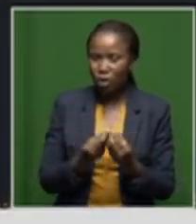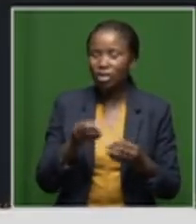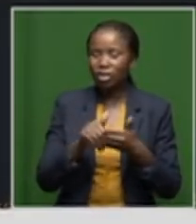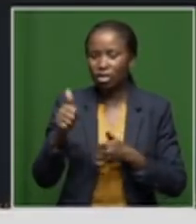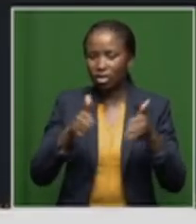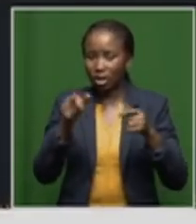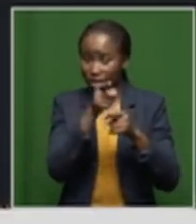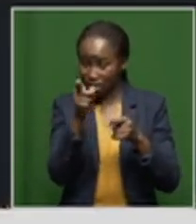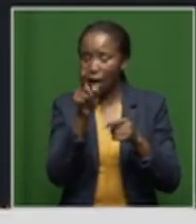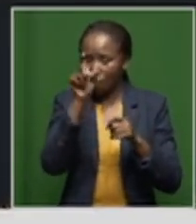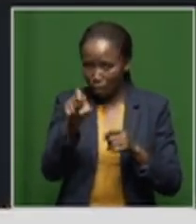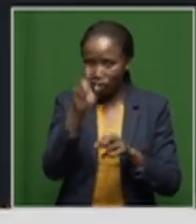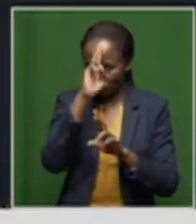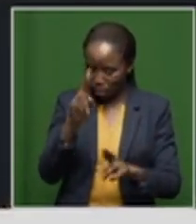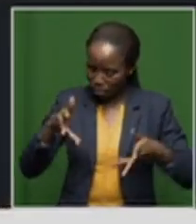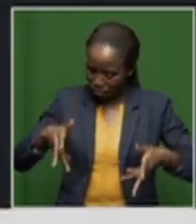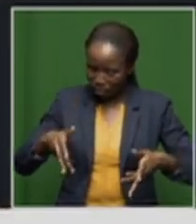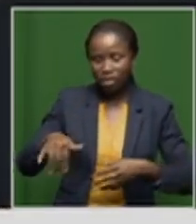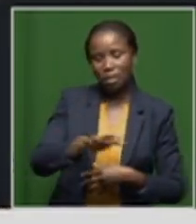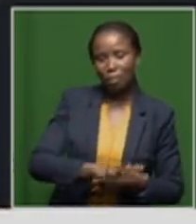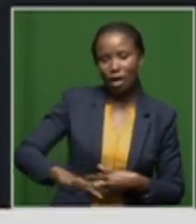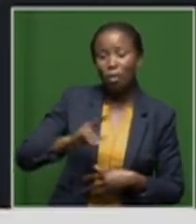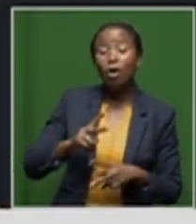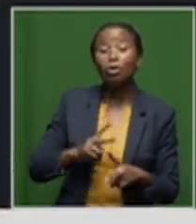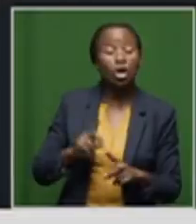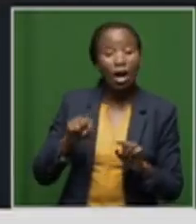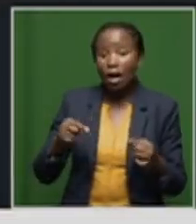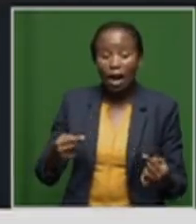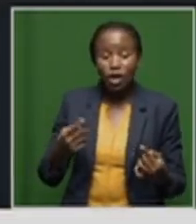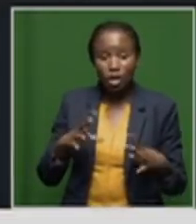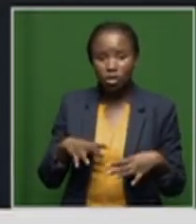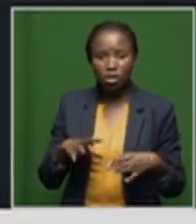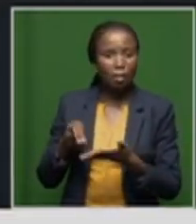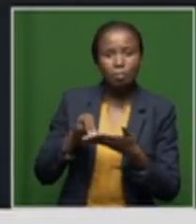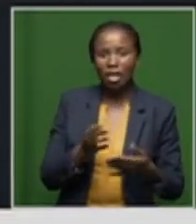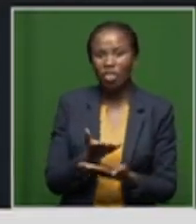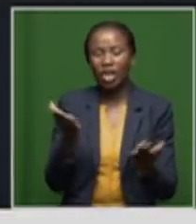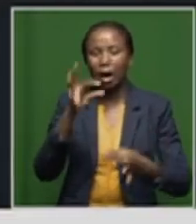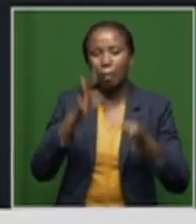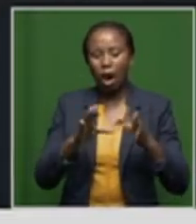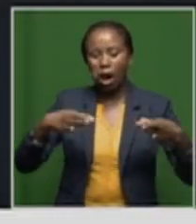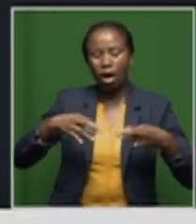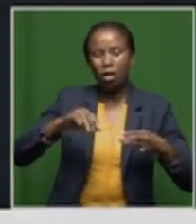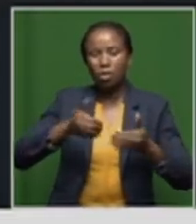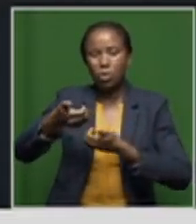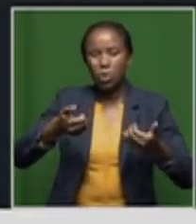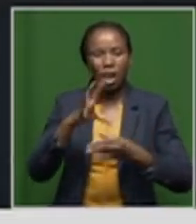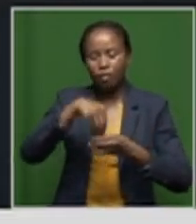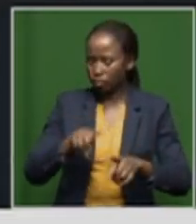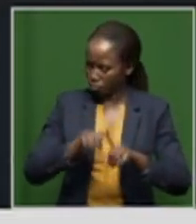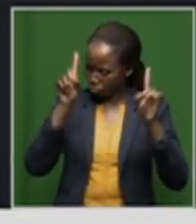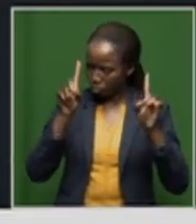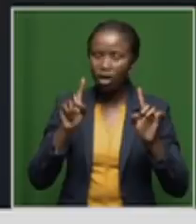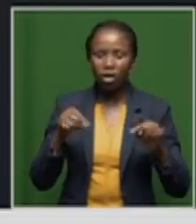to respect this platform and to not take or bring their political issues and